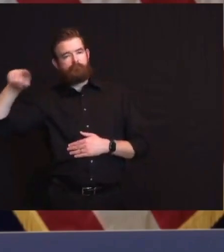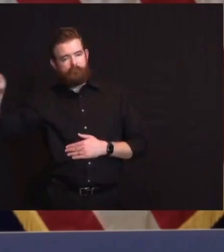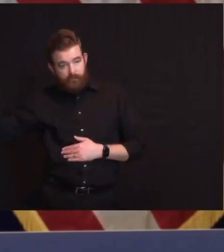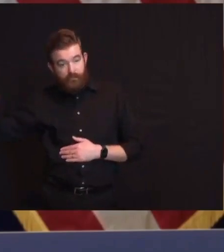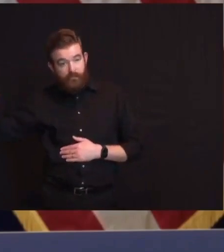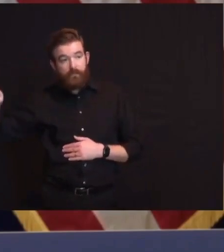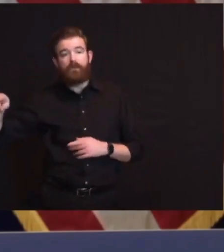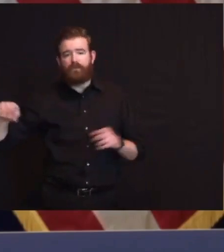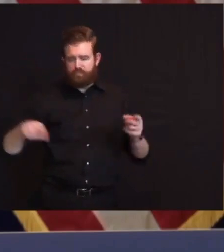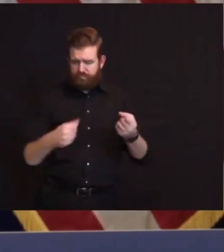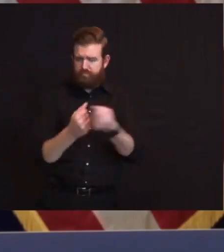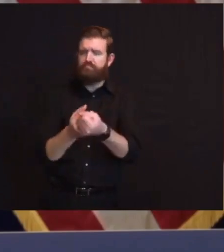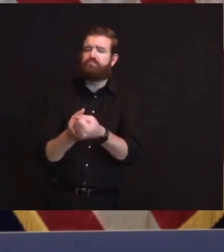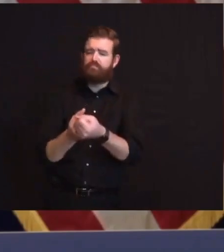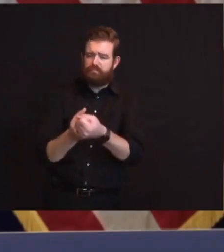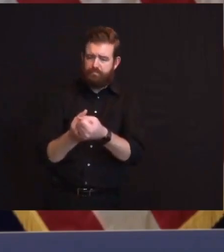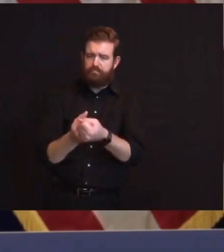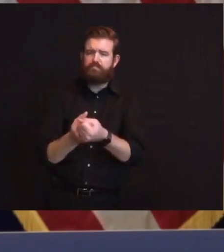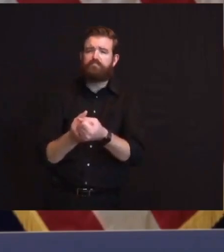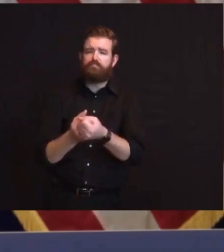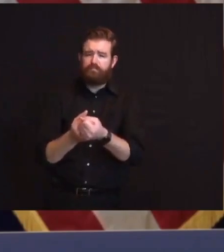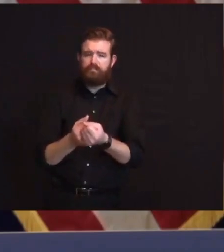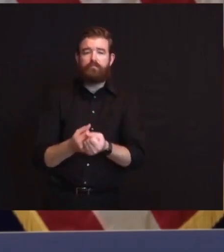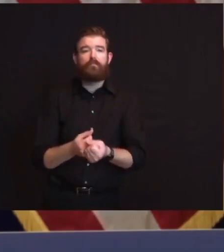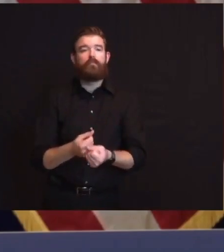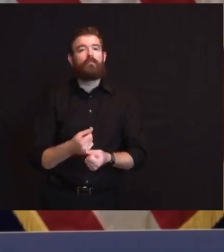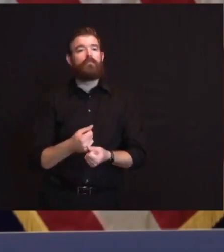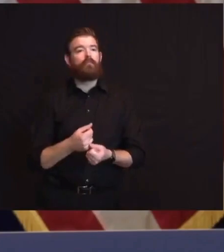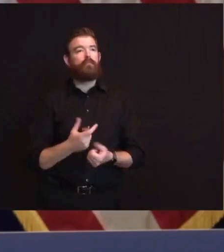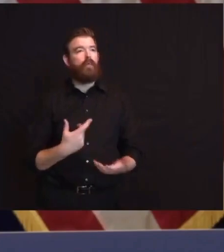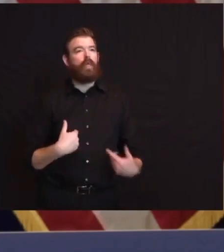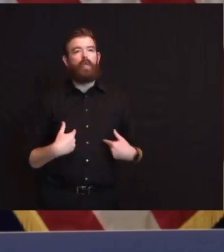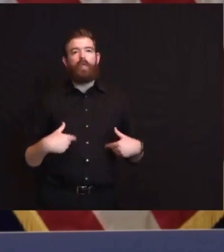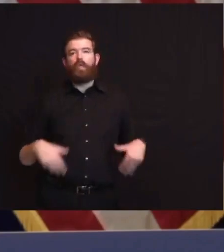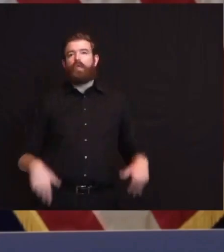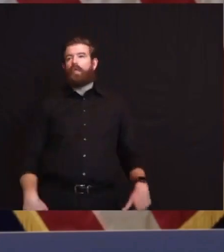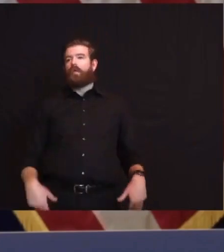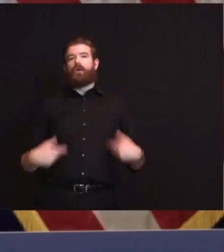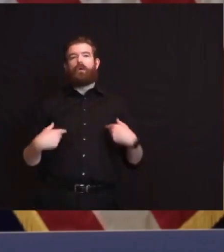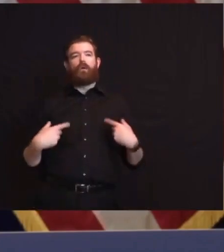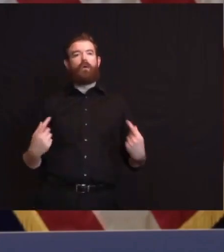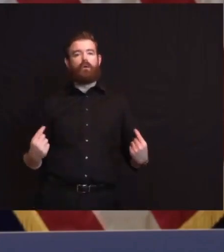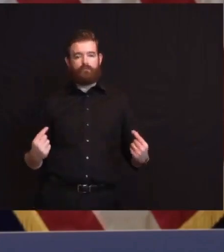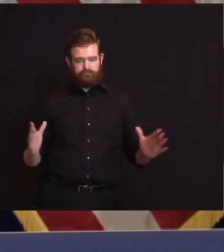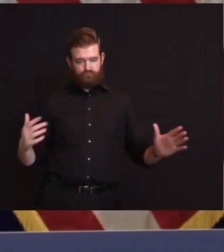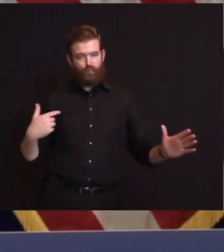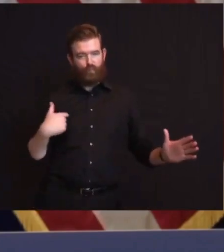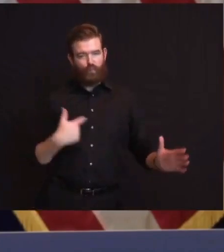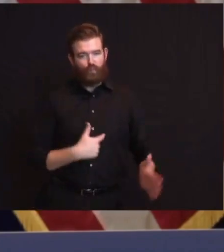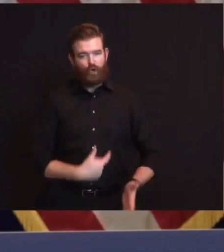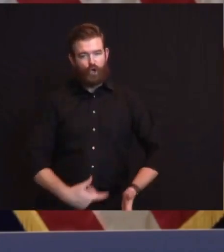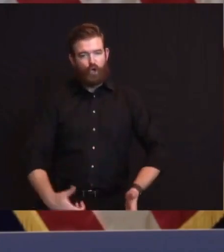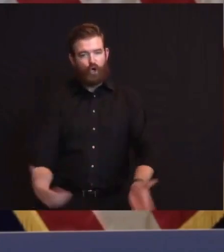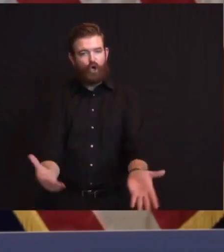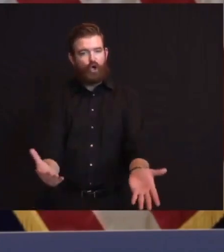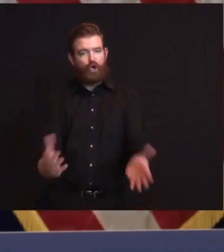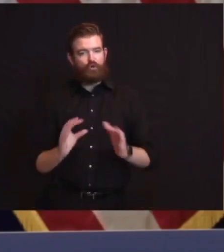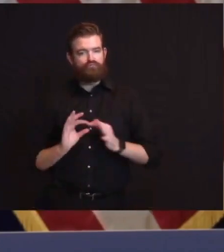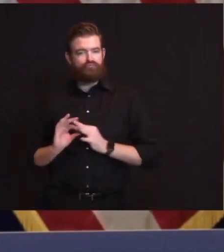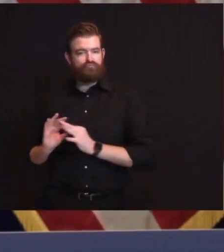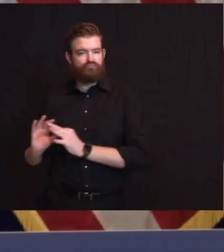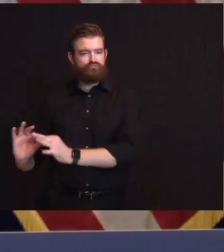Just remember, you're not in this alone. We're here together. And together,